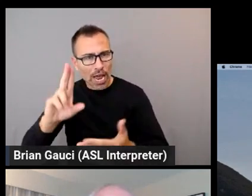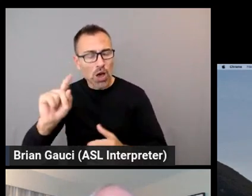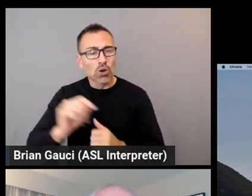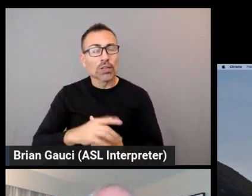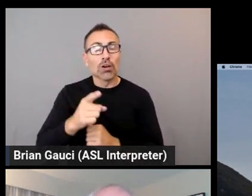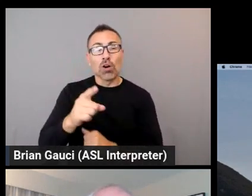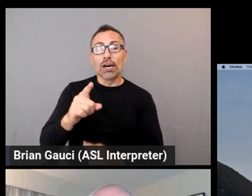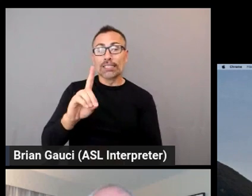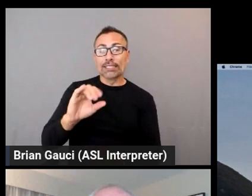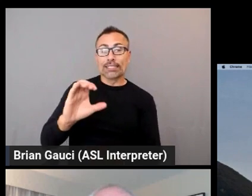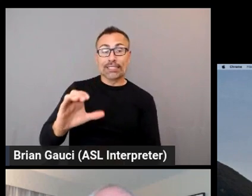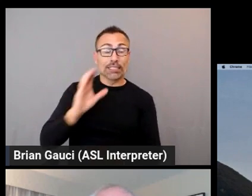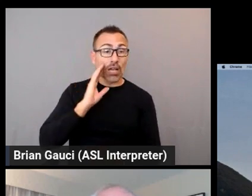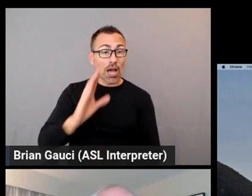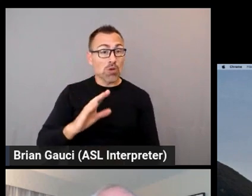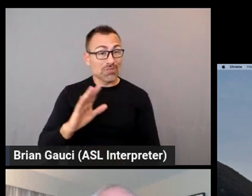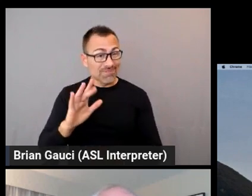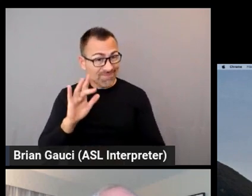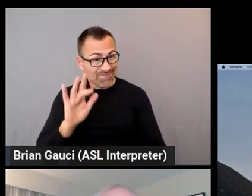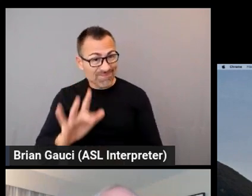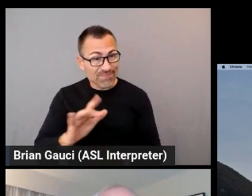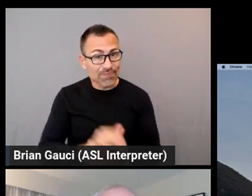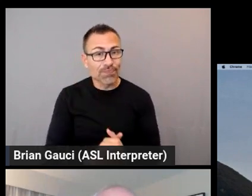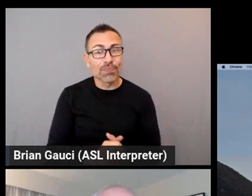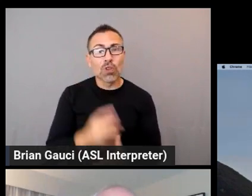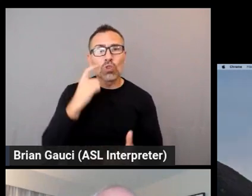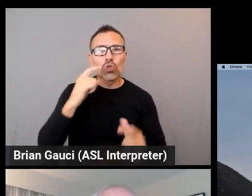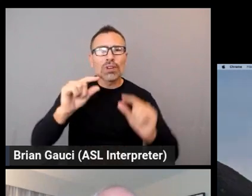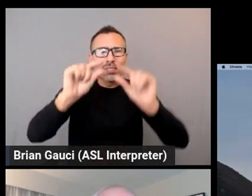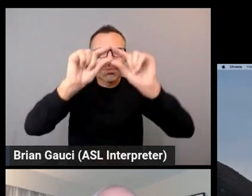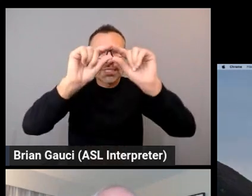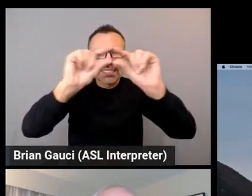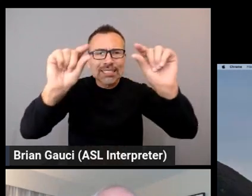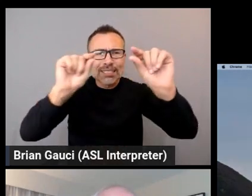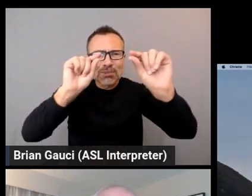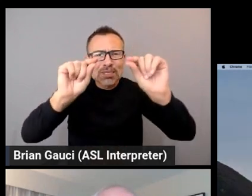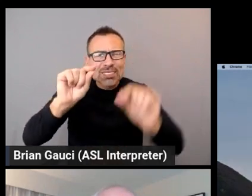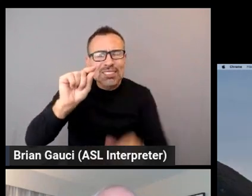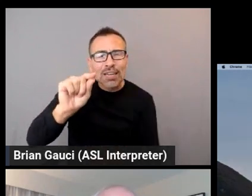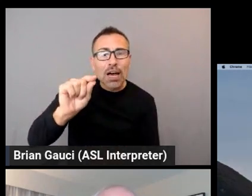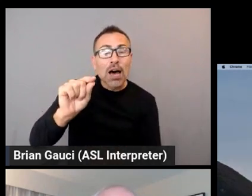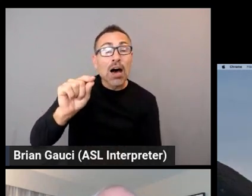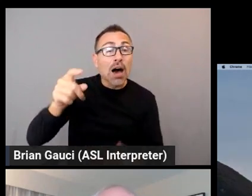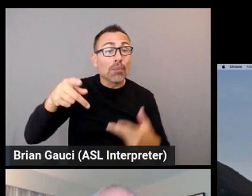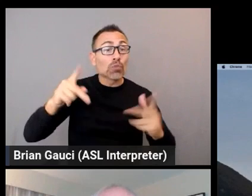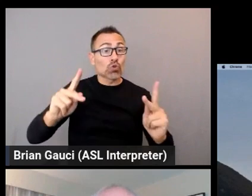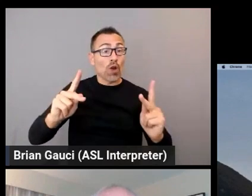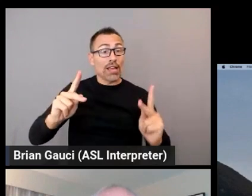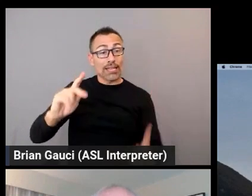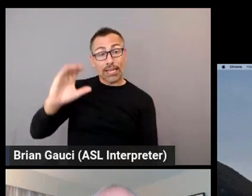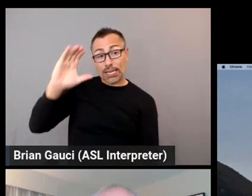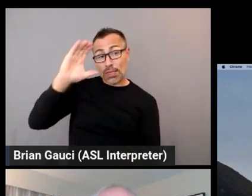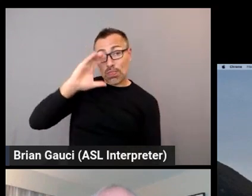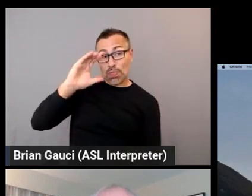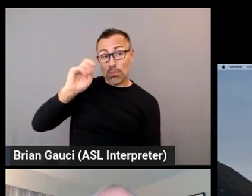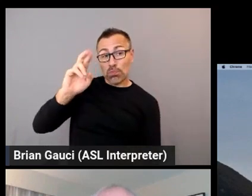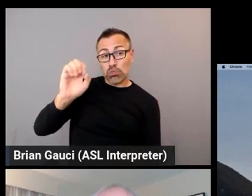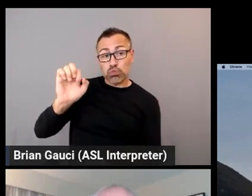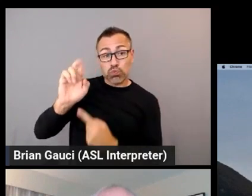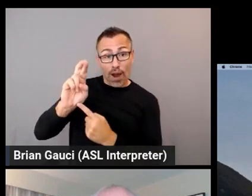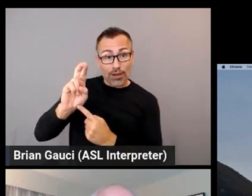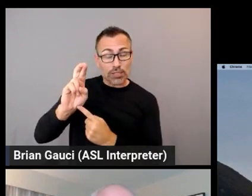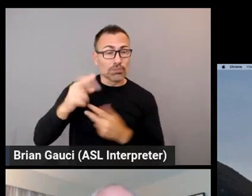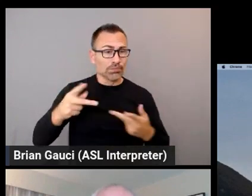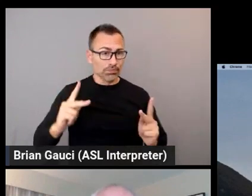that. And you may notice sort of up here in a tiny little window, I'm granting the browser permission to access this file